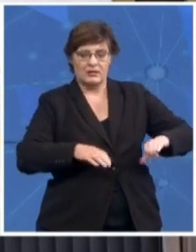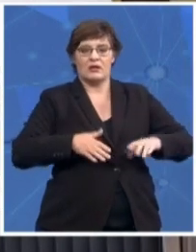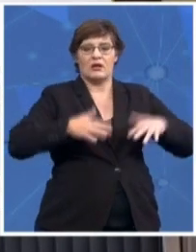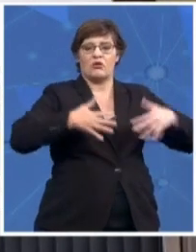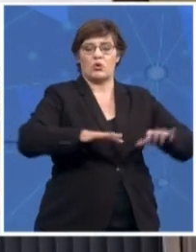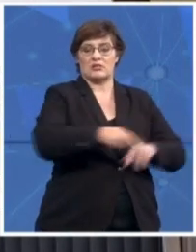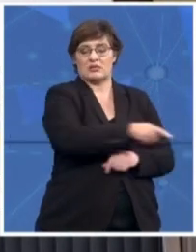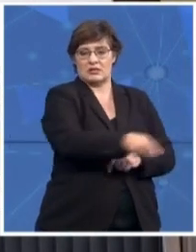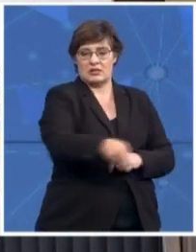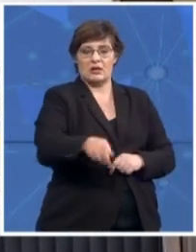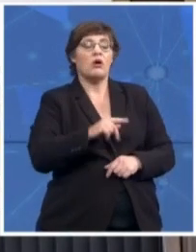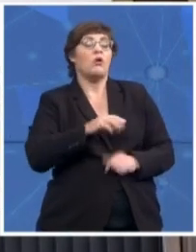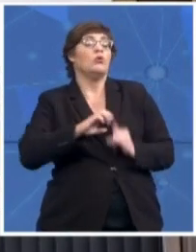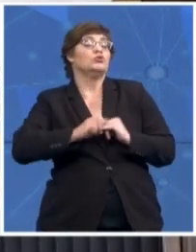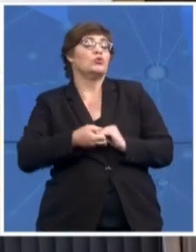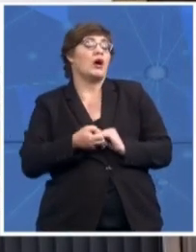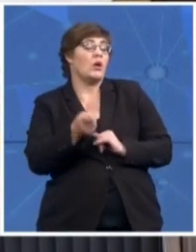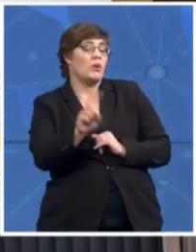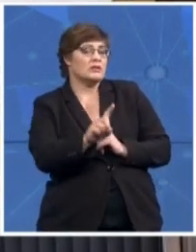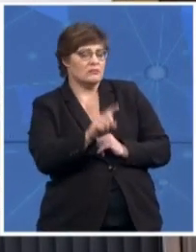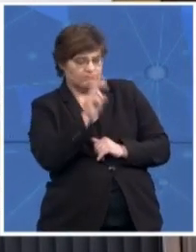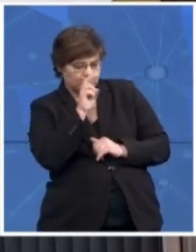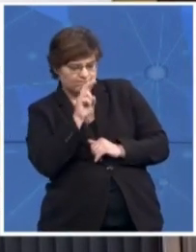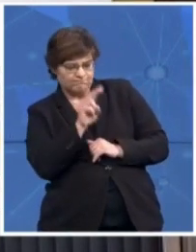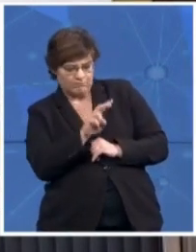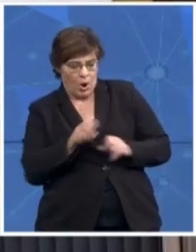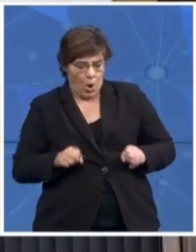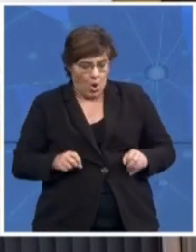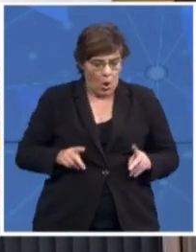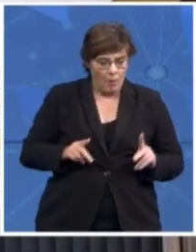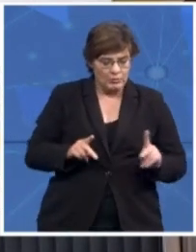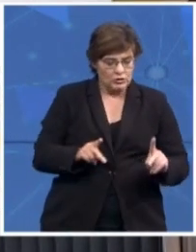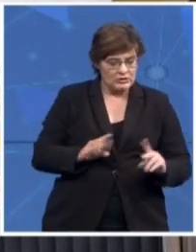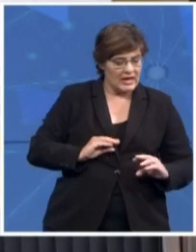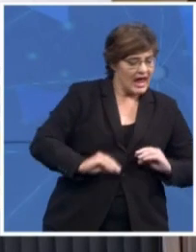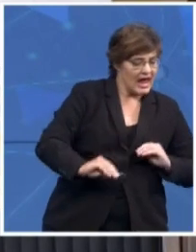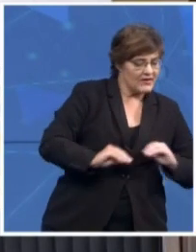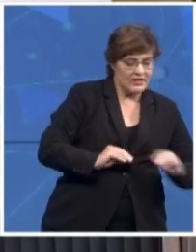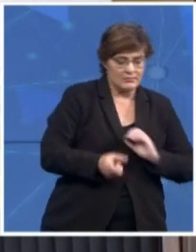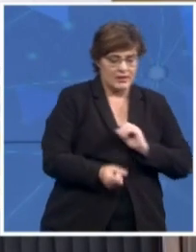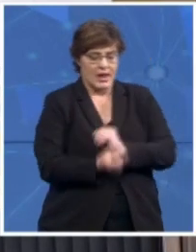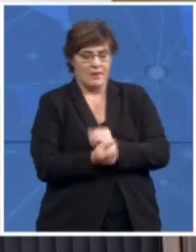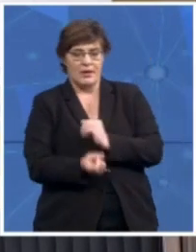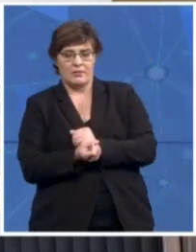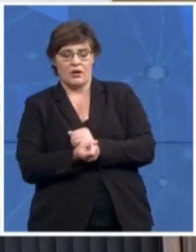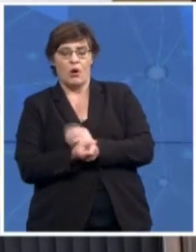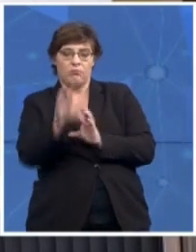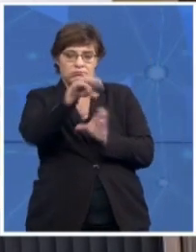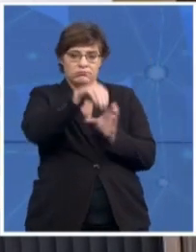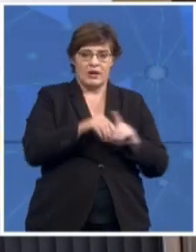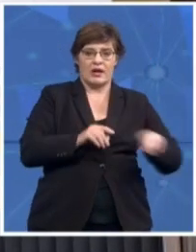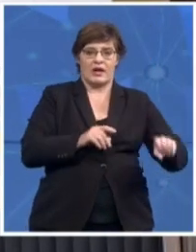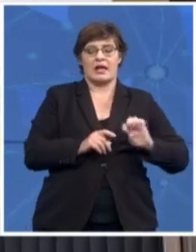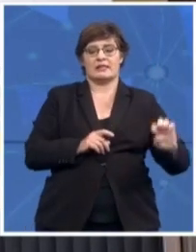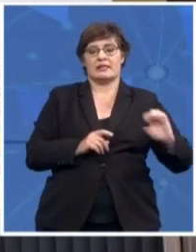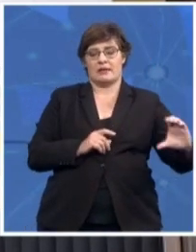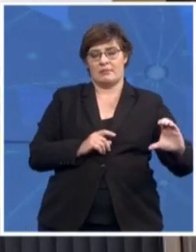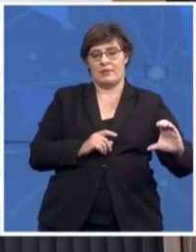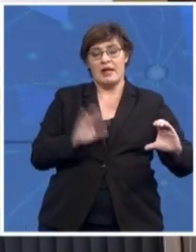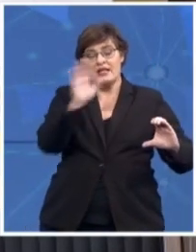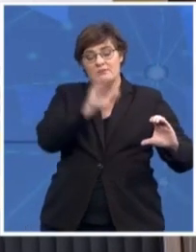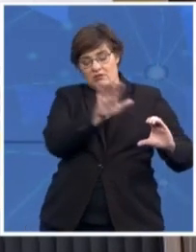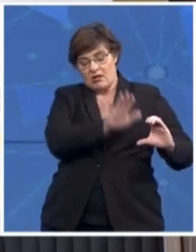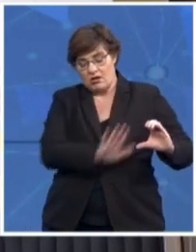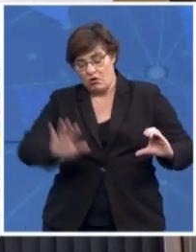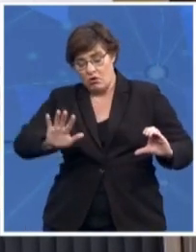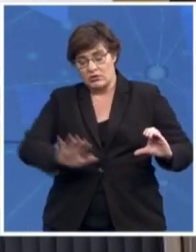see what opportunities, investment opportunities can be brought into the Eastern Cape, especially on the Wild Coast front, but also into KwaZulu-Natal. And where